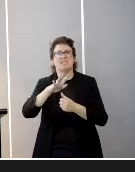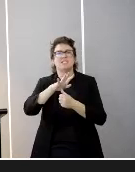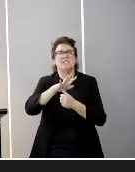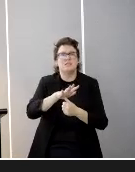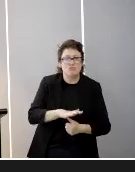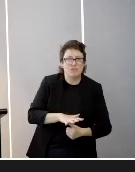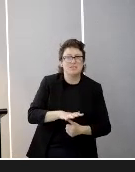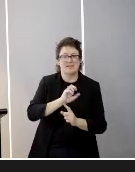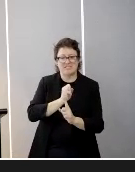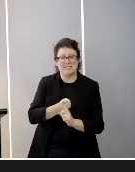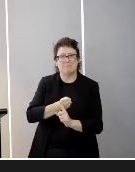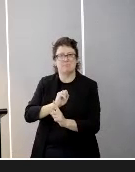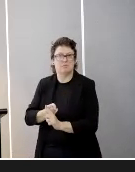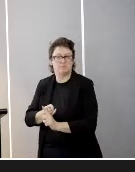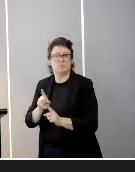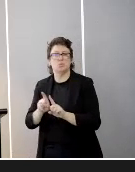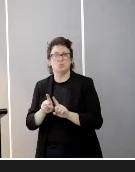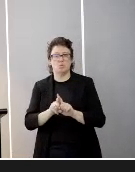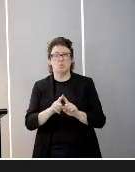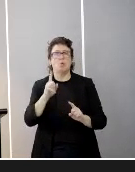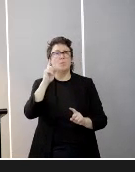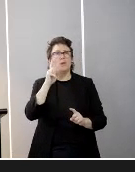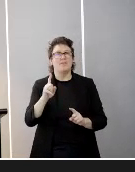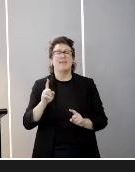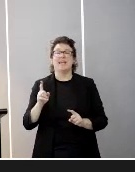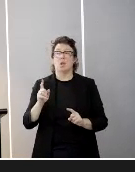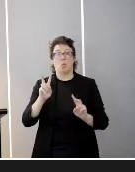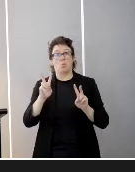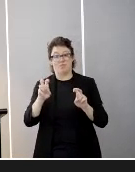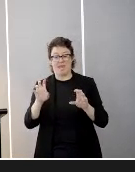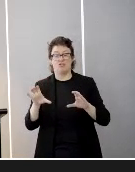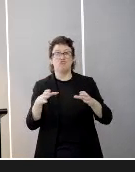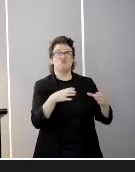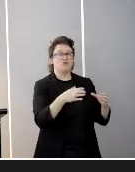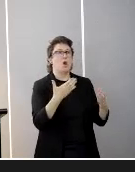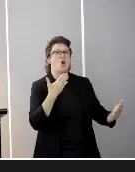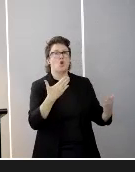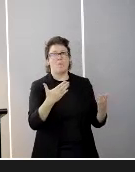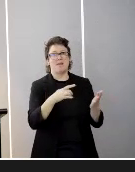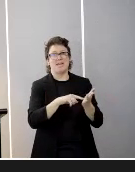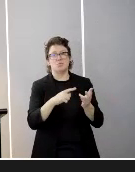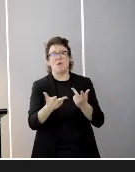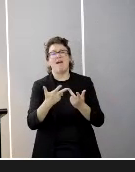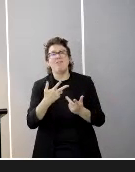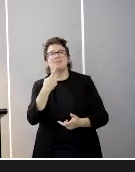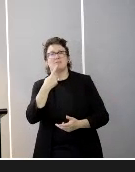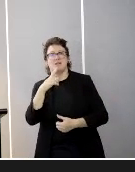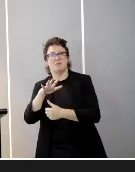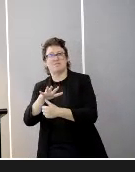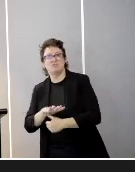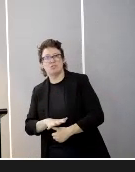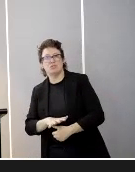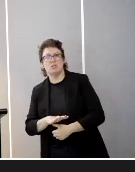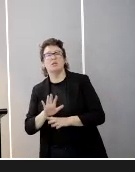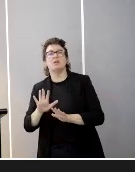symptoms. And we think that it will work best in this group that we've called circadian depression compared to other kinds of depression that are more about